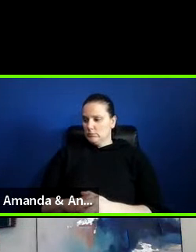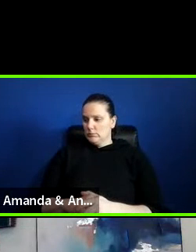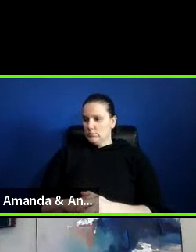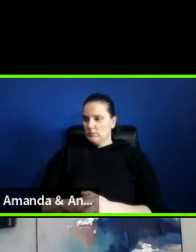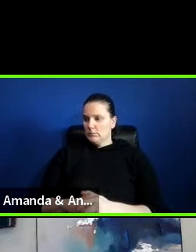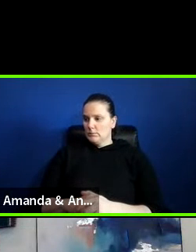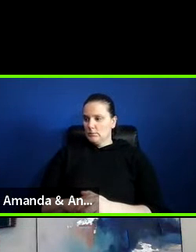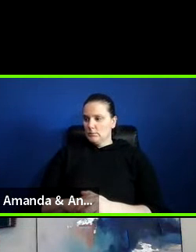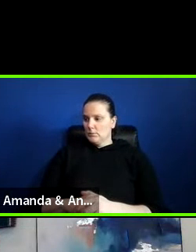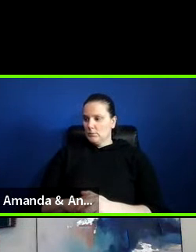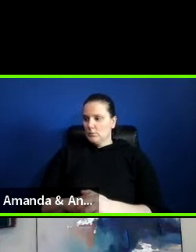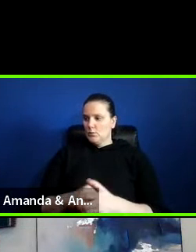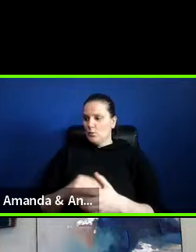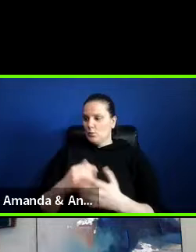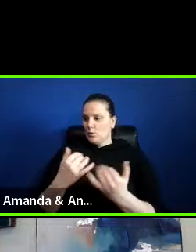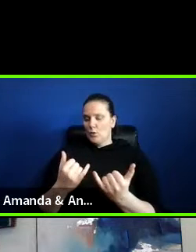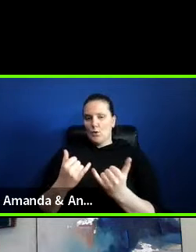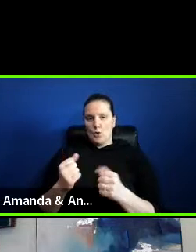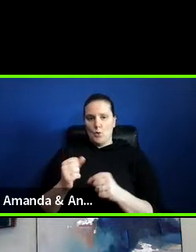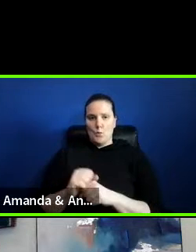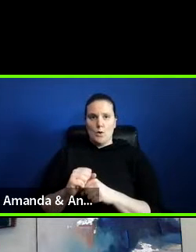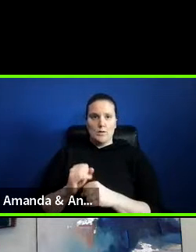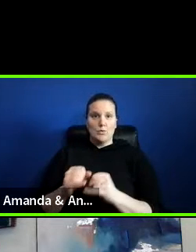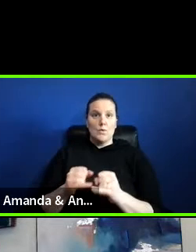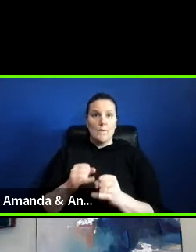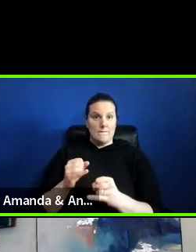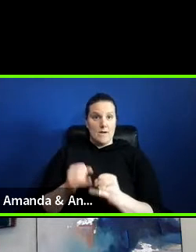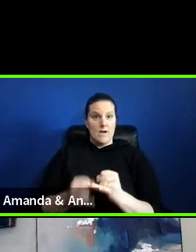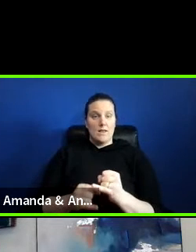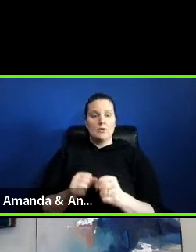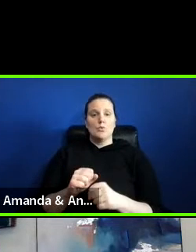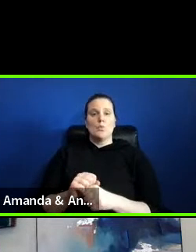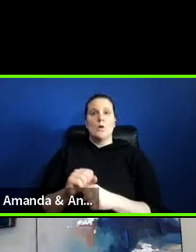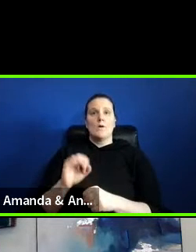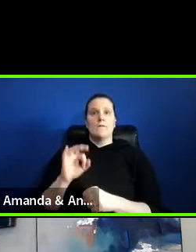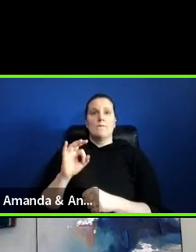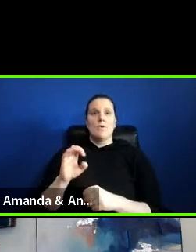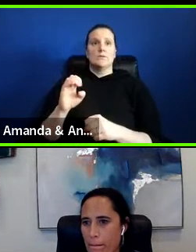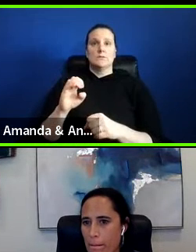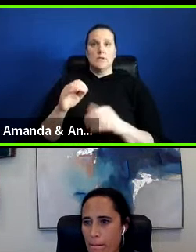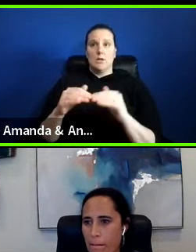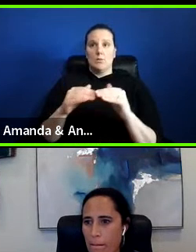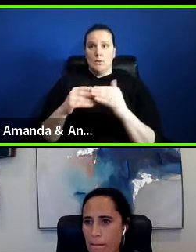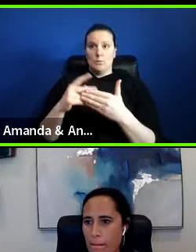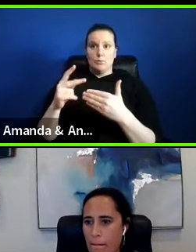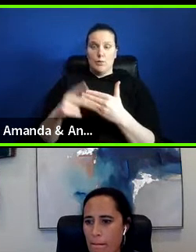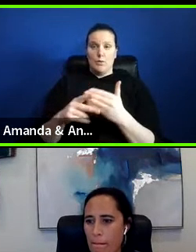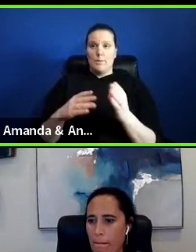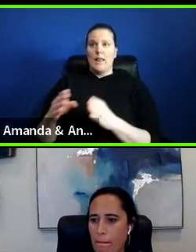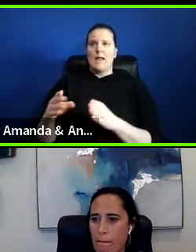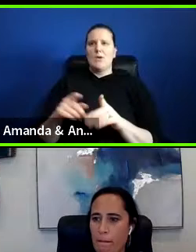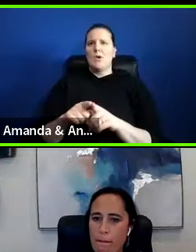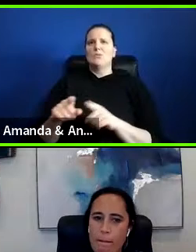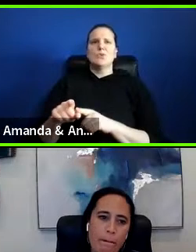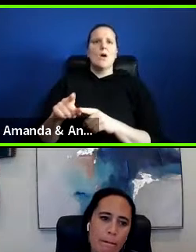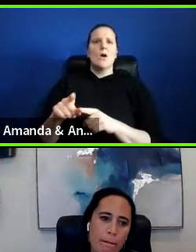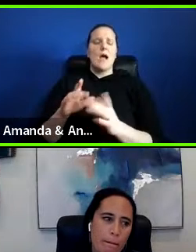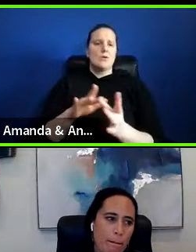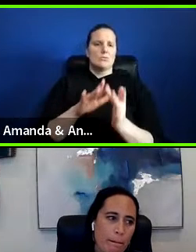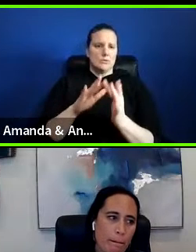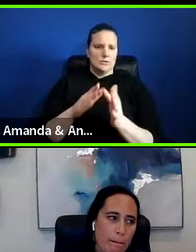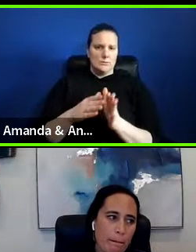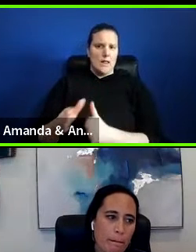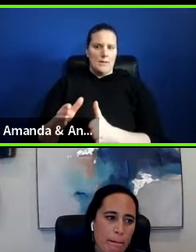So we are currently working to finalize a workforce equity program plan as well as an outreach